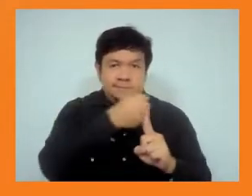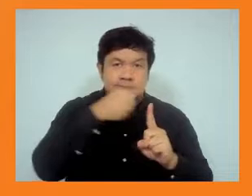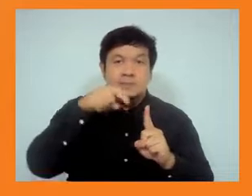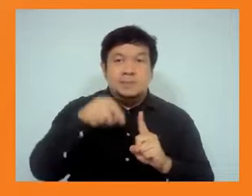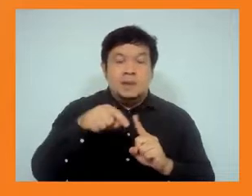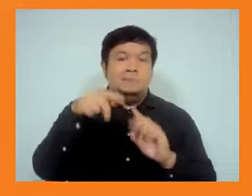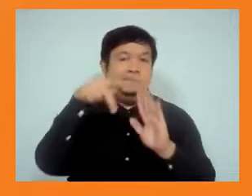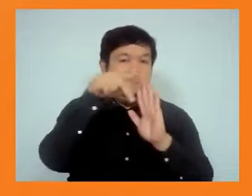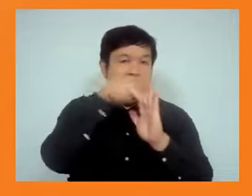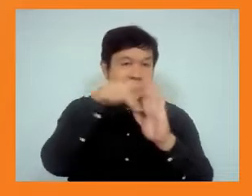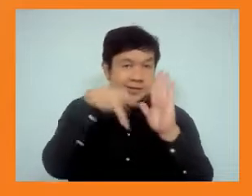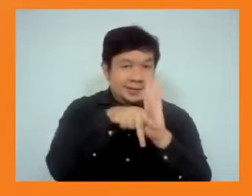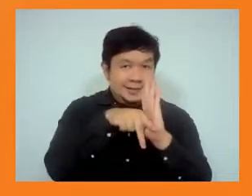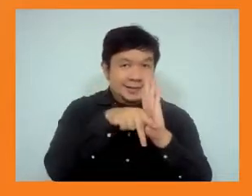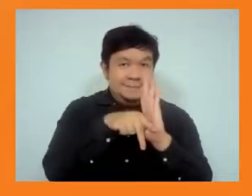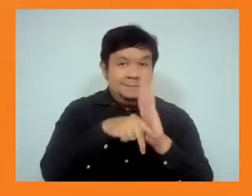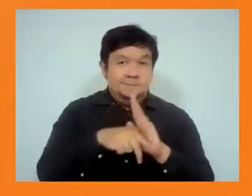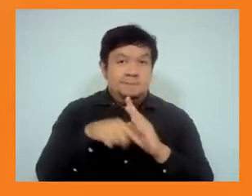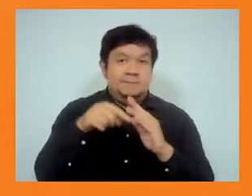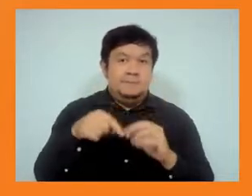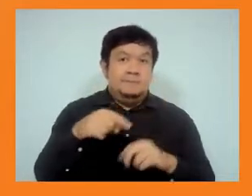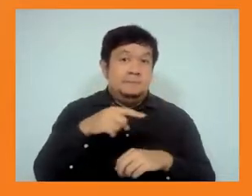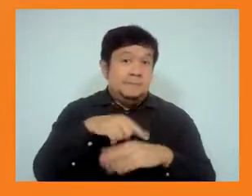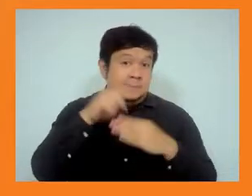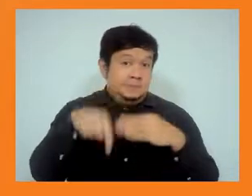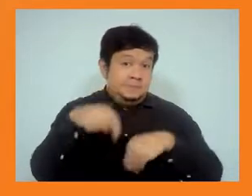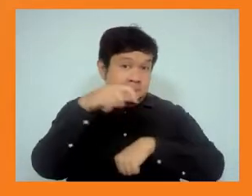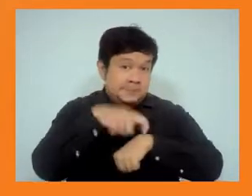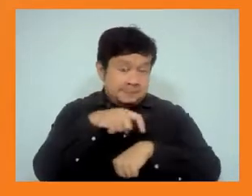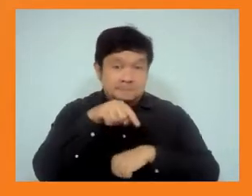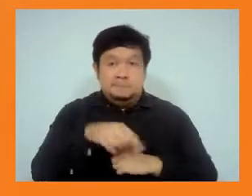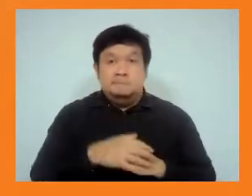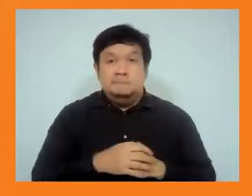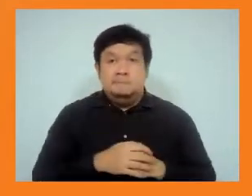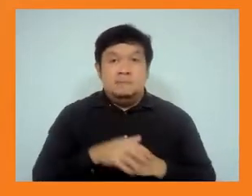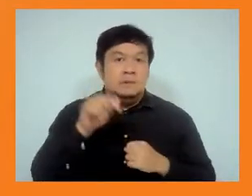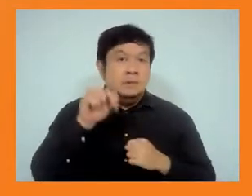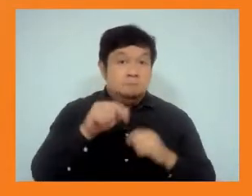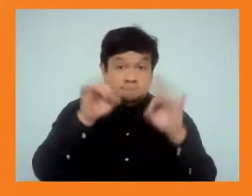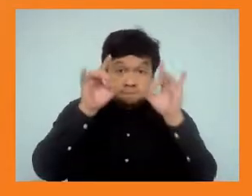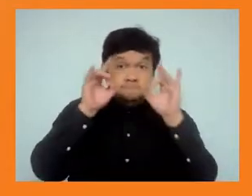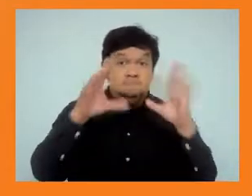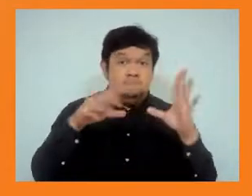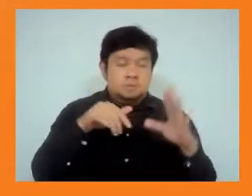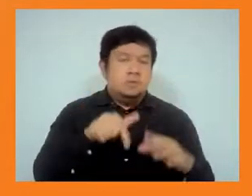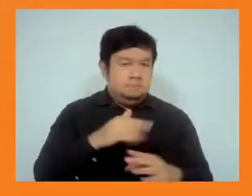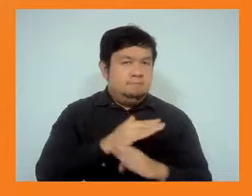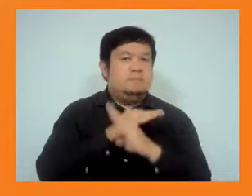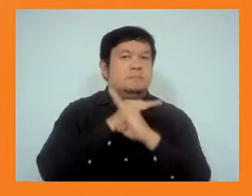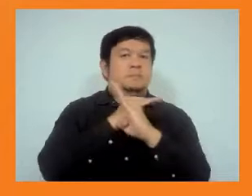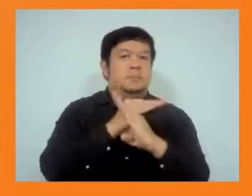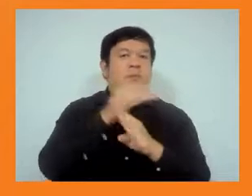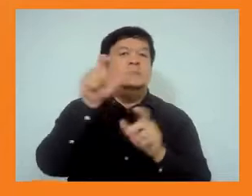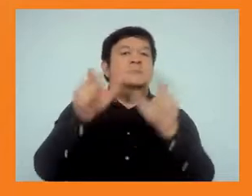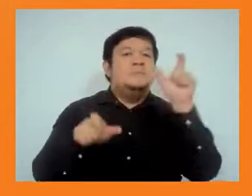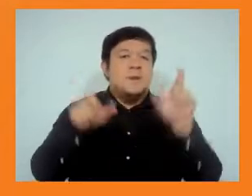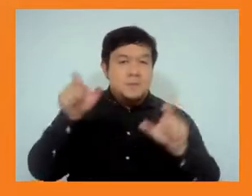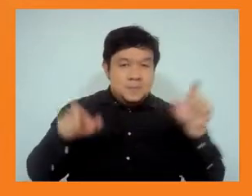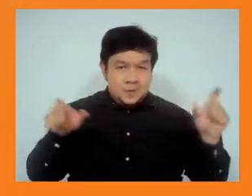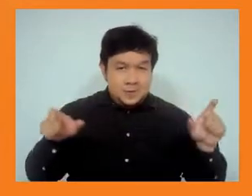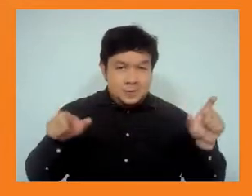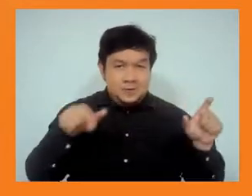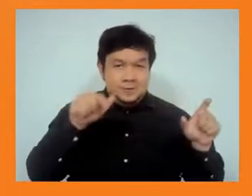Third, and as part of this increased focus on social issues, ADB will be adding a new standard on labour and working